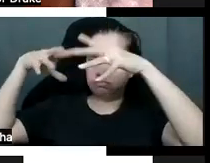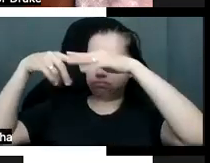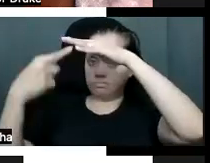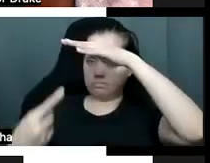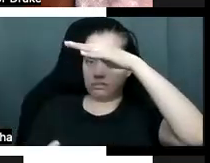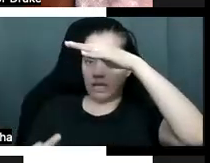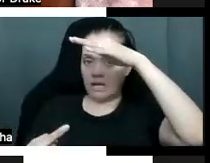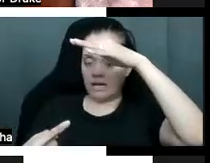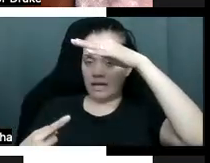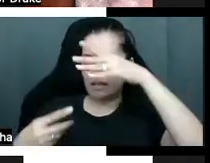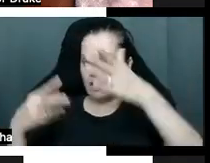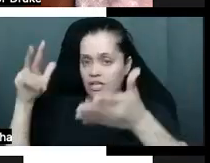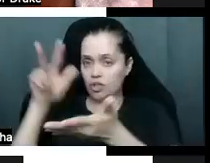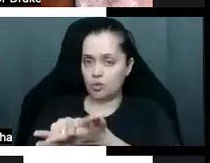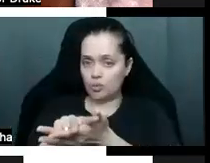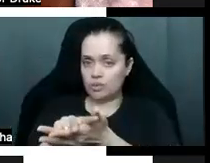battles.